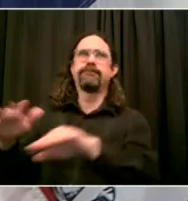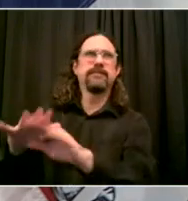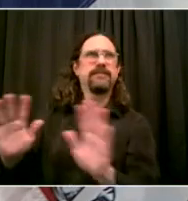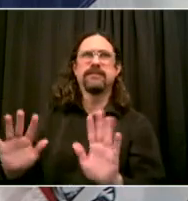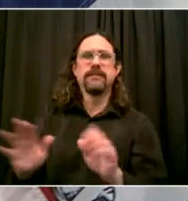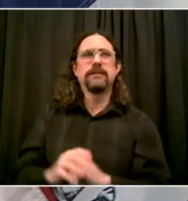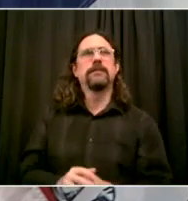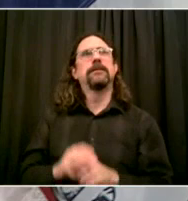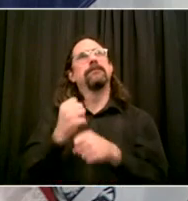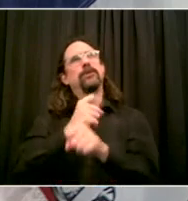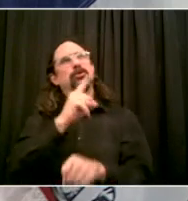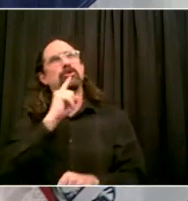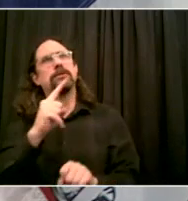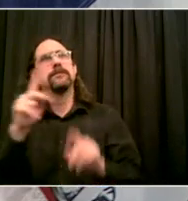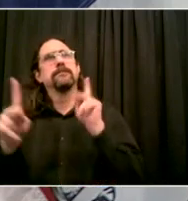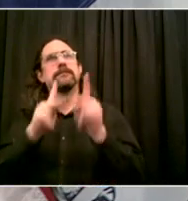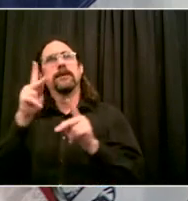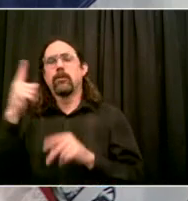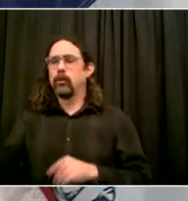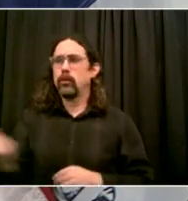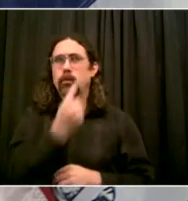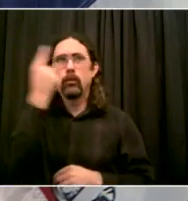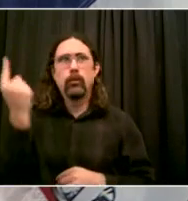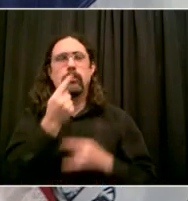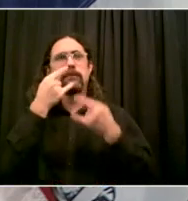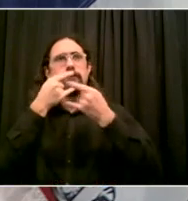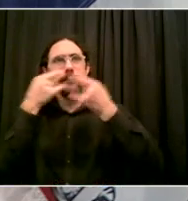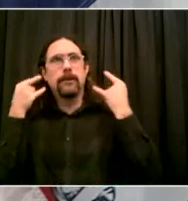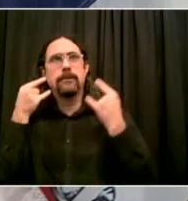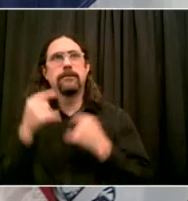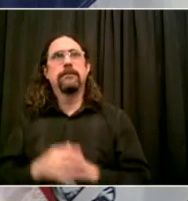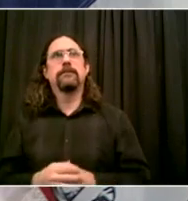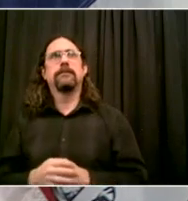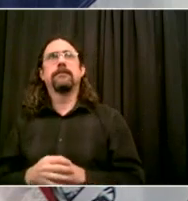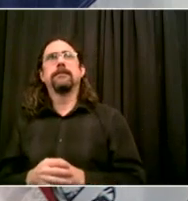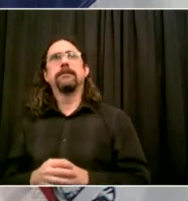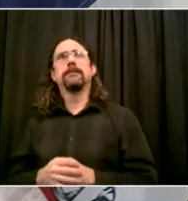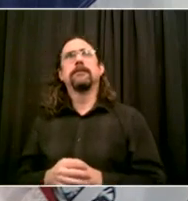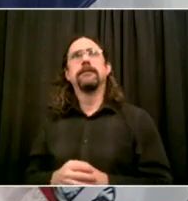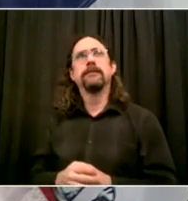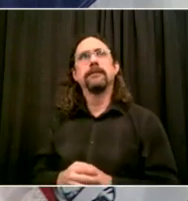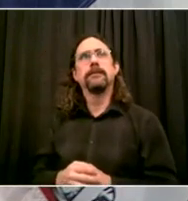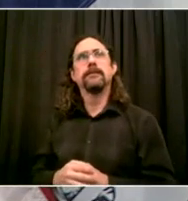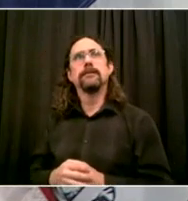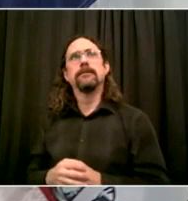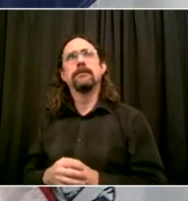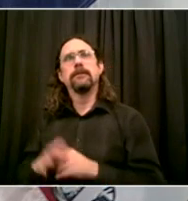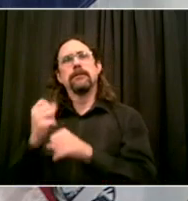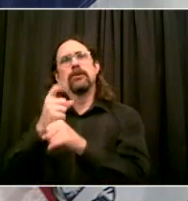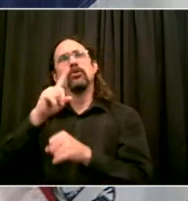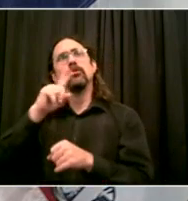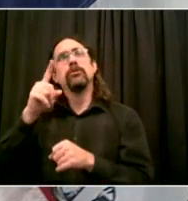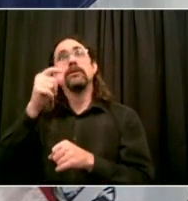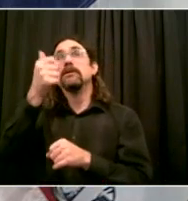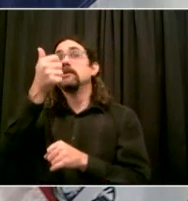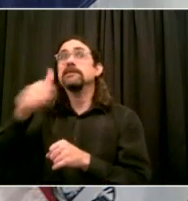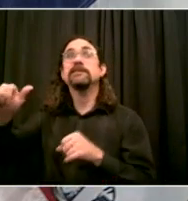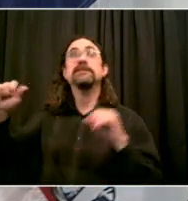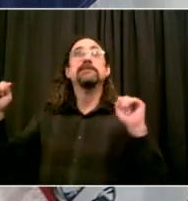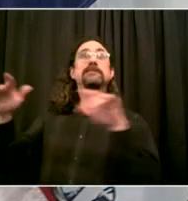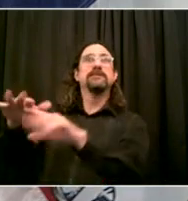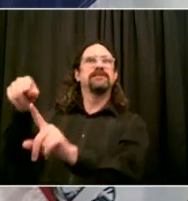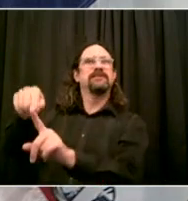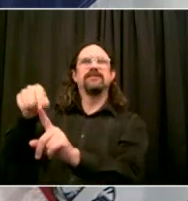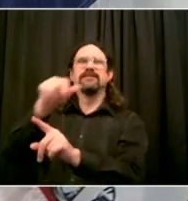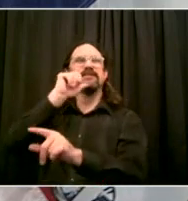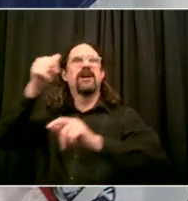not many major outdoor events at this point, but we'll look again to see what's out there and if any additional precautions are needed. But again,